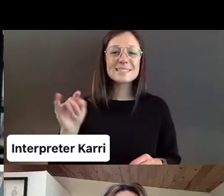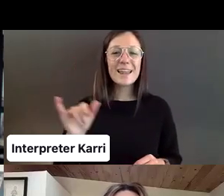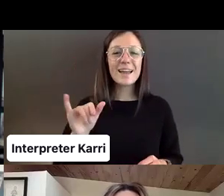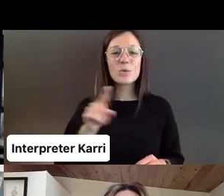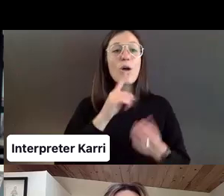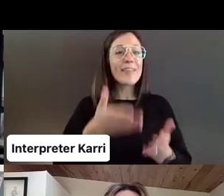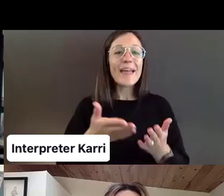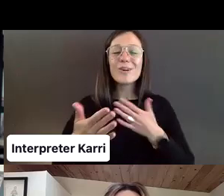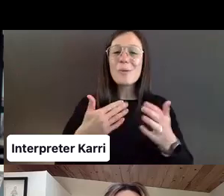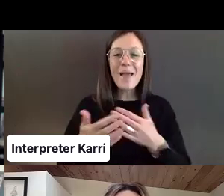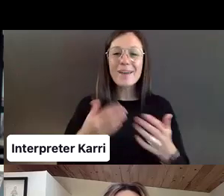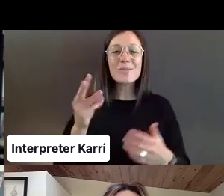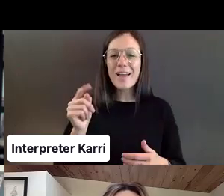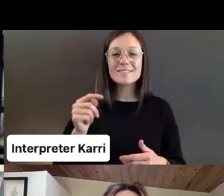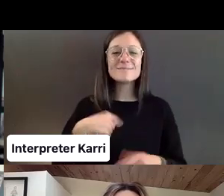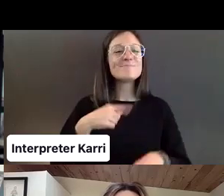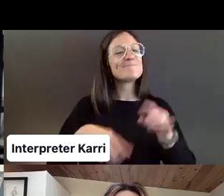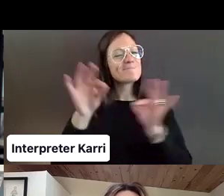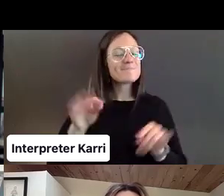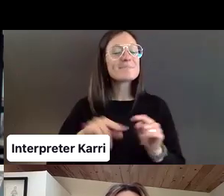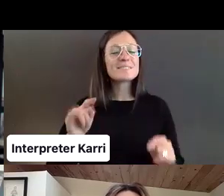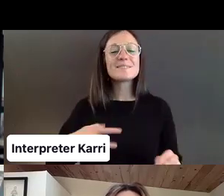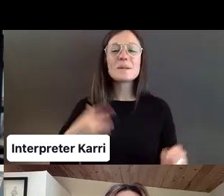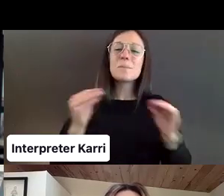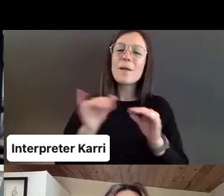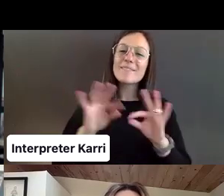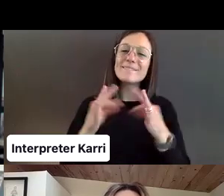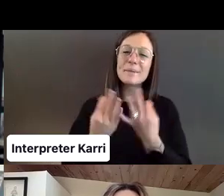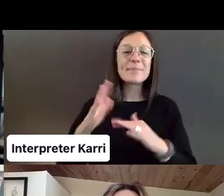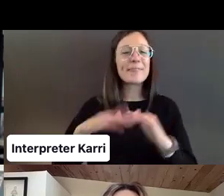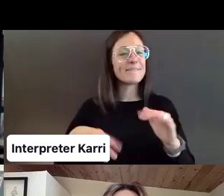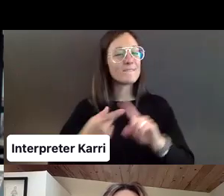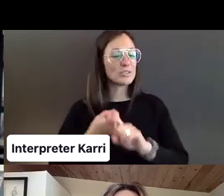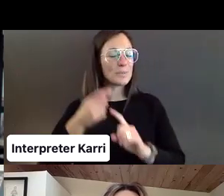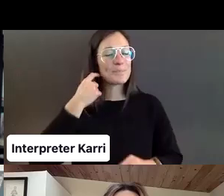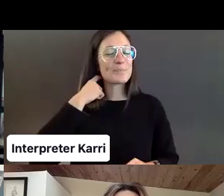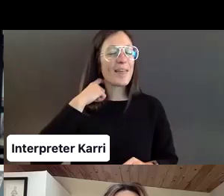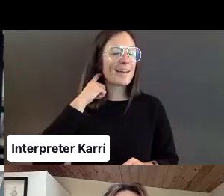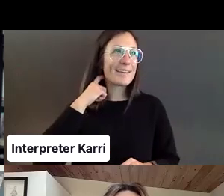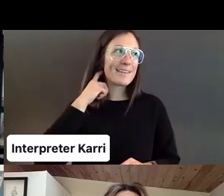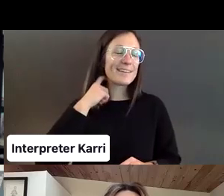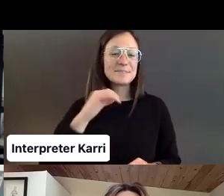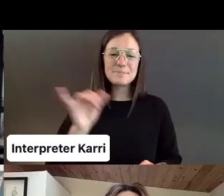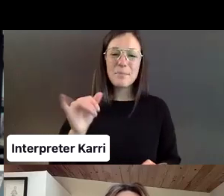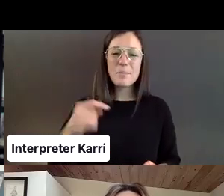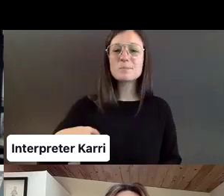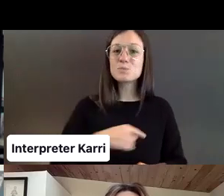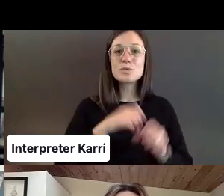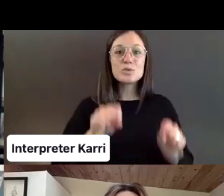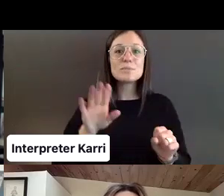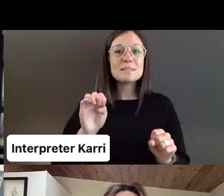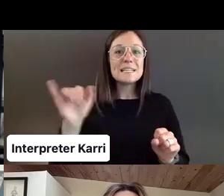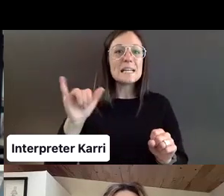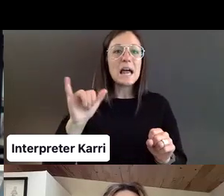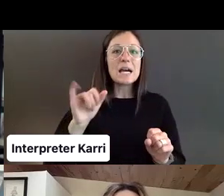matter what. I can't explain it, but it feels so much more like family than friendship. Like everybody, like we could be at each other's throats if